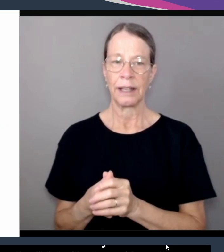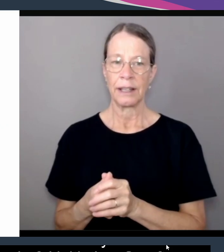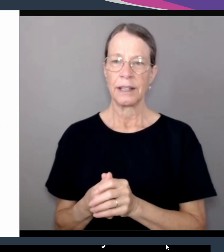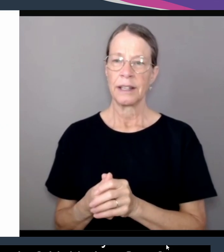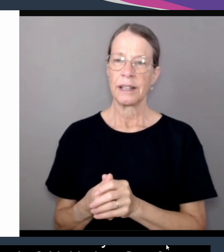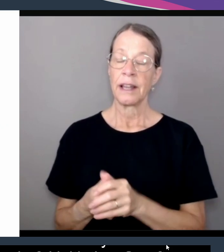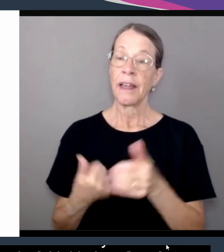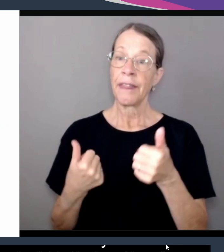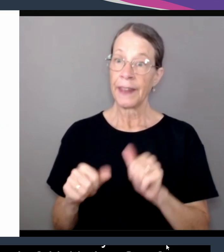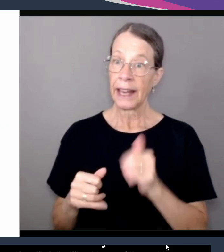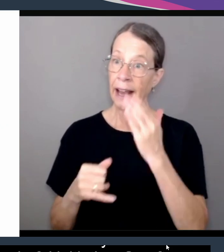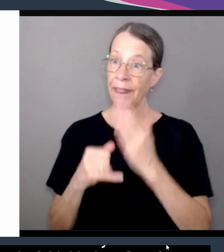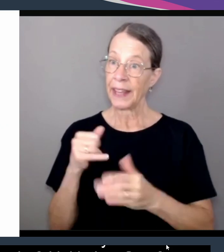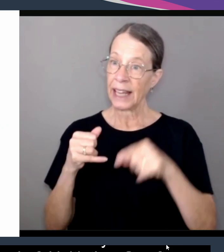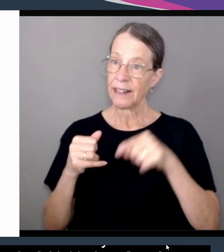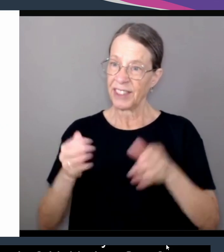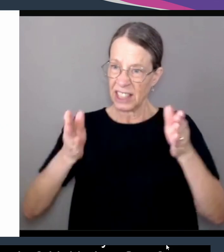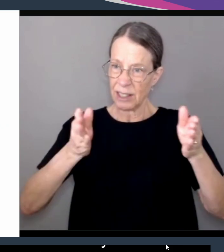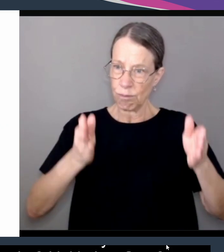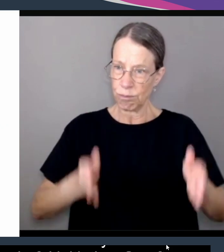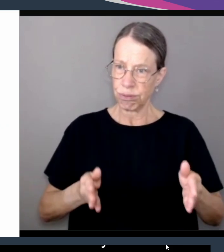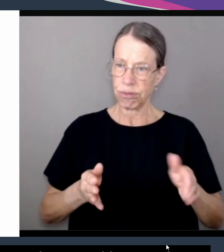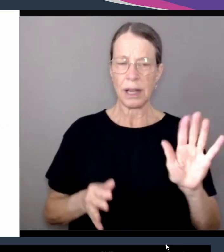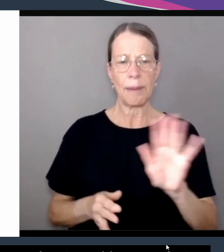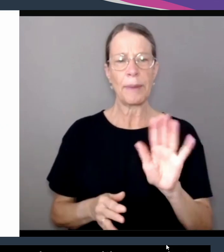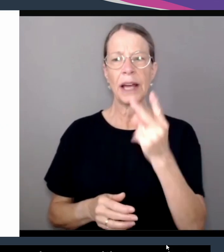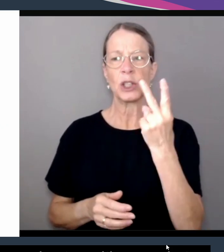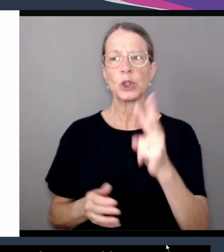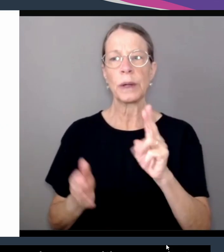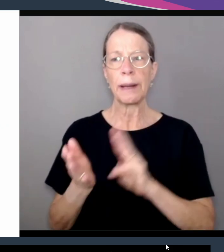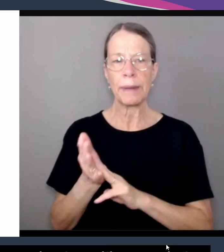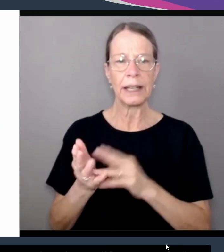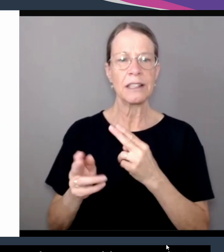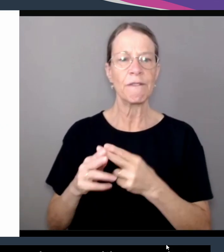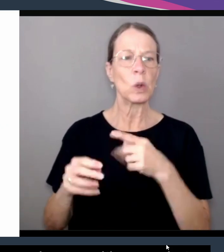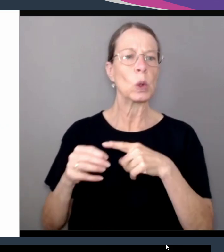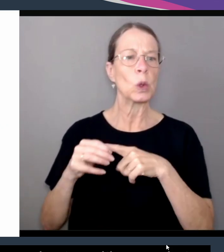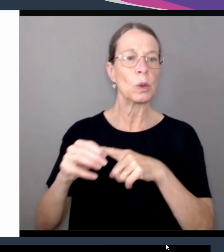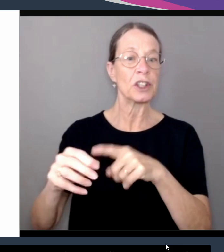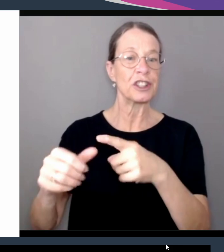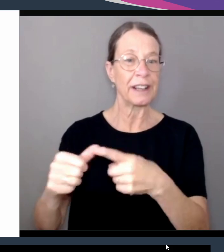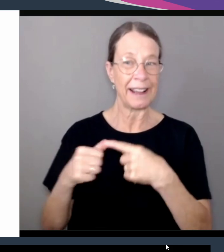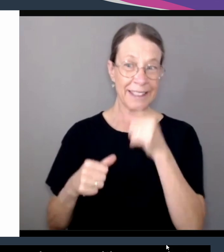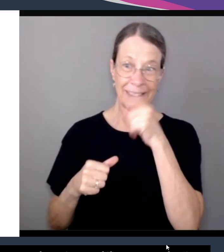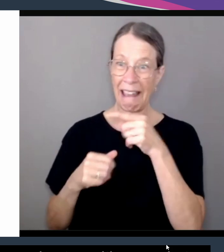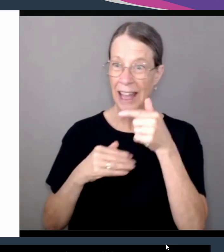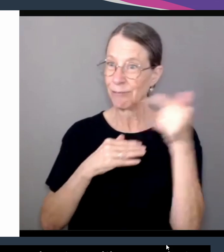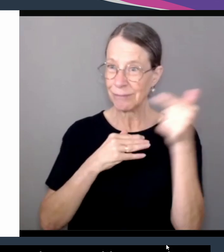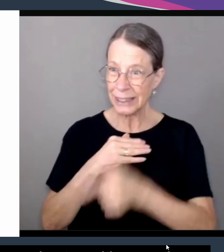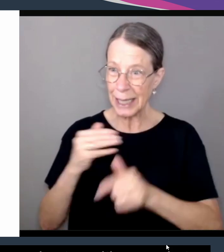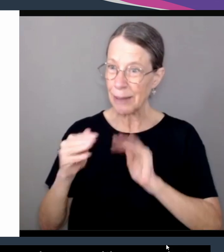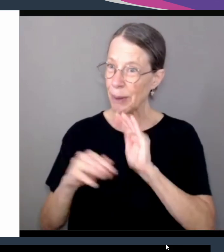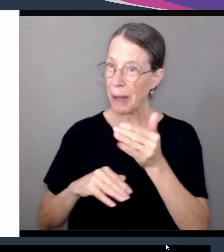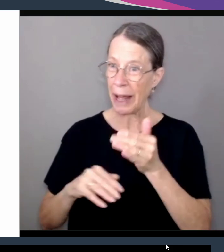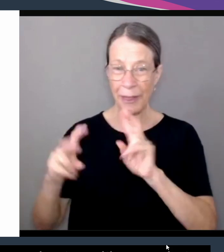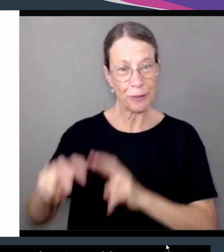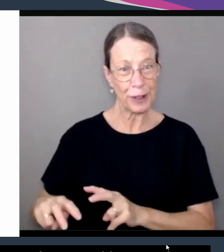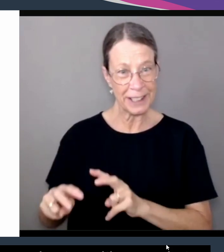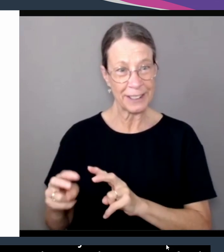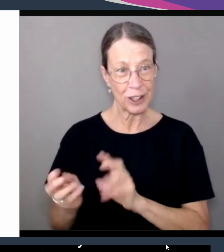and answers, and you can get into the nitty-gritties in your questions and answers if you like about the research funding. We're happy to